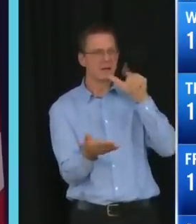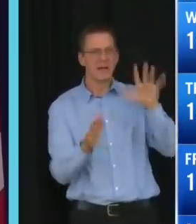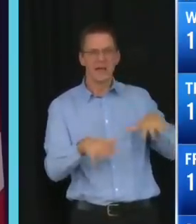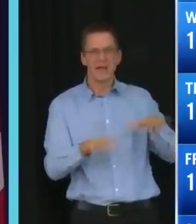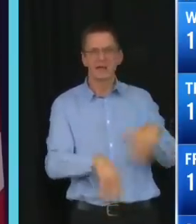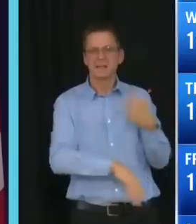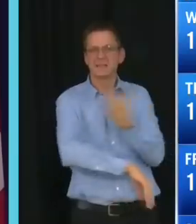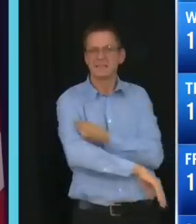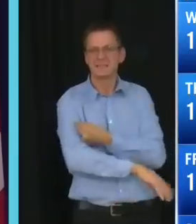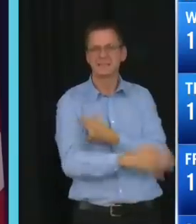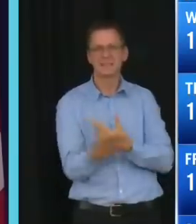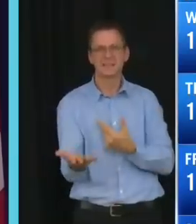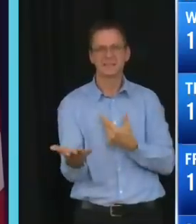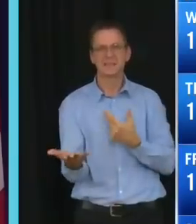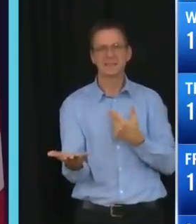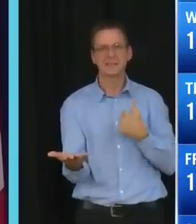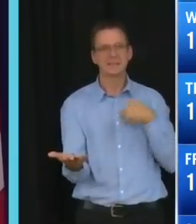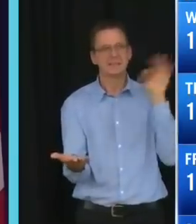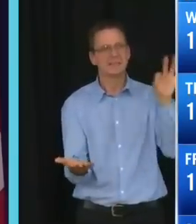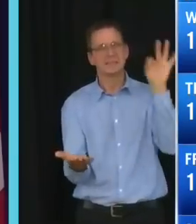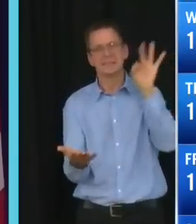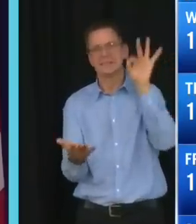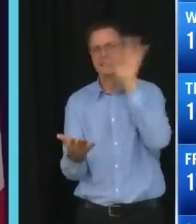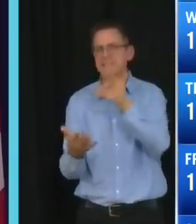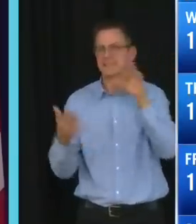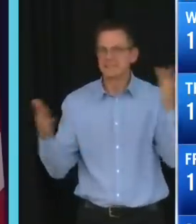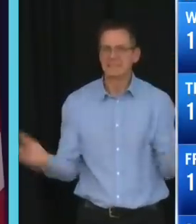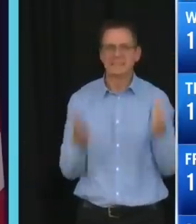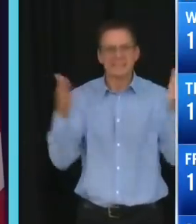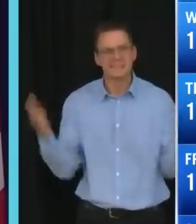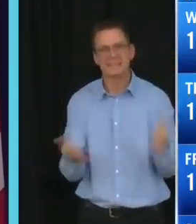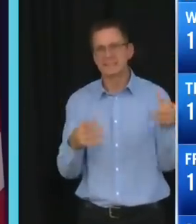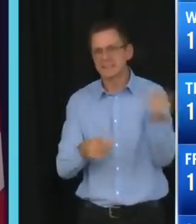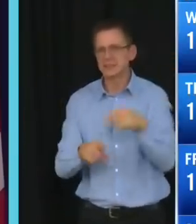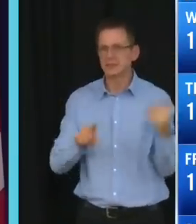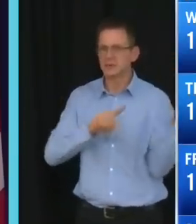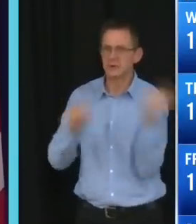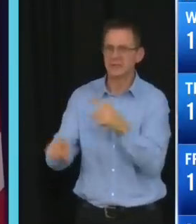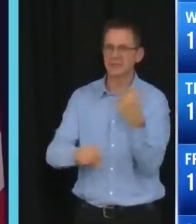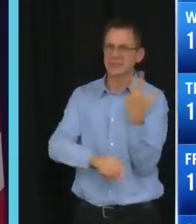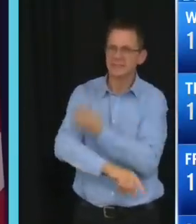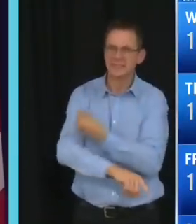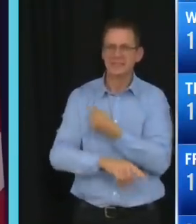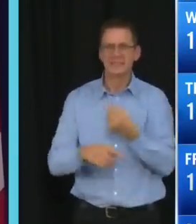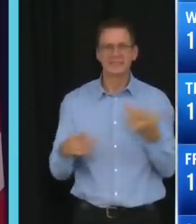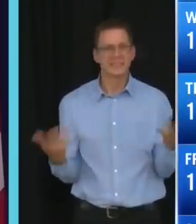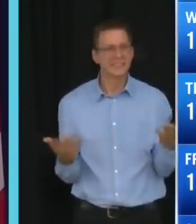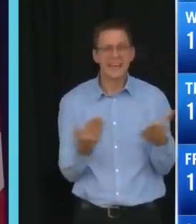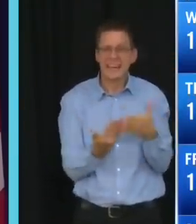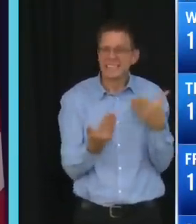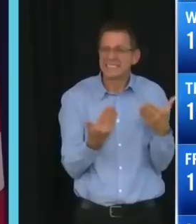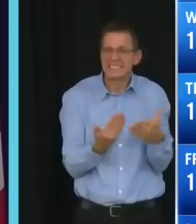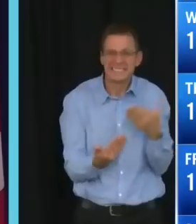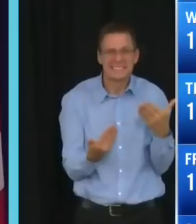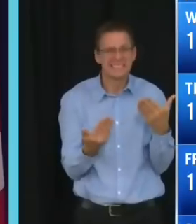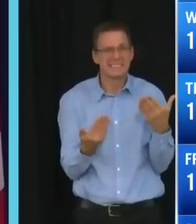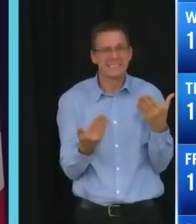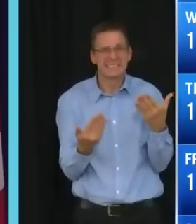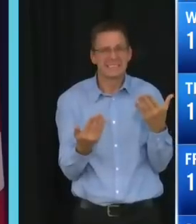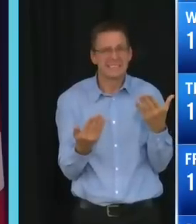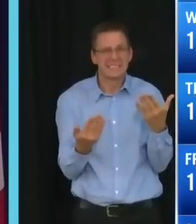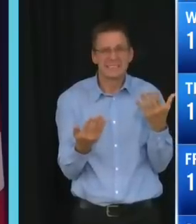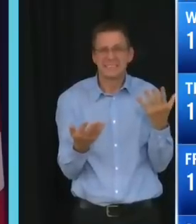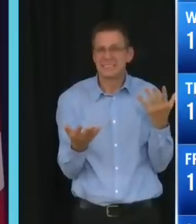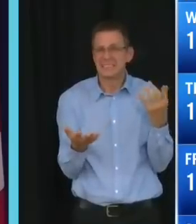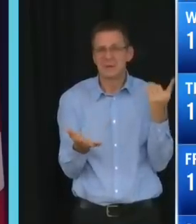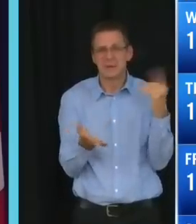vaccines, despite making it as convenient as possible to get the jab in every corner of the province, including 1,400 pharmacies,